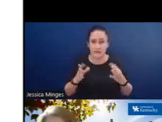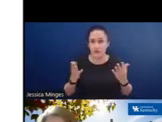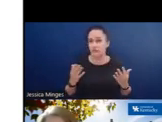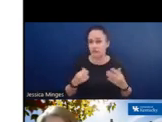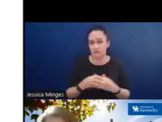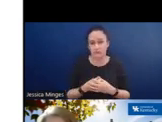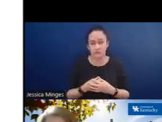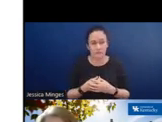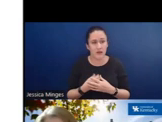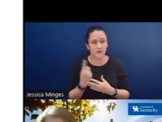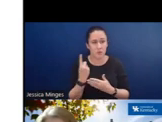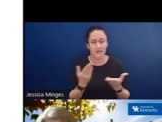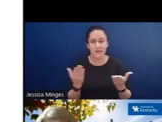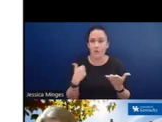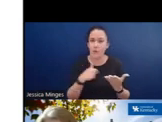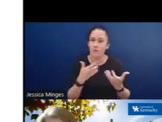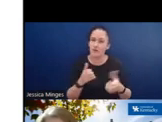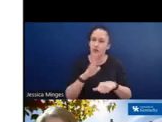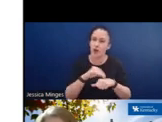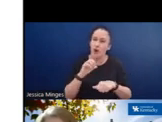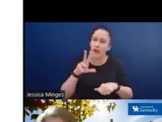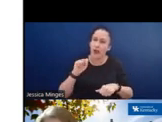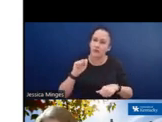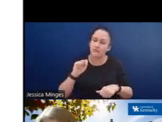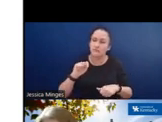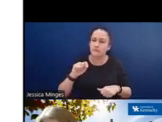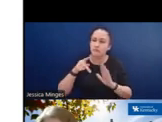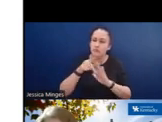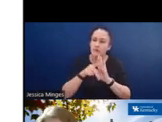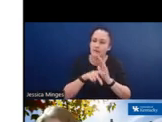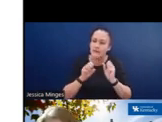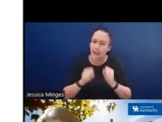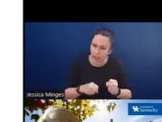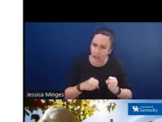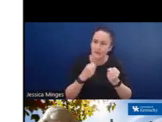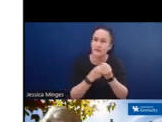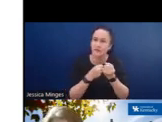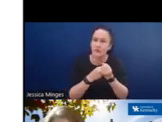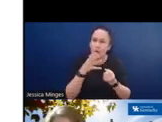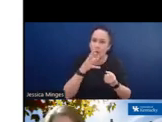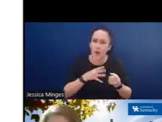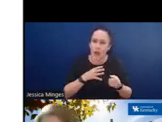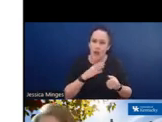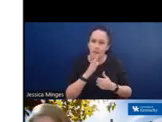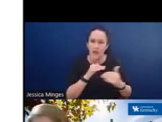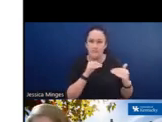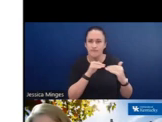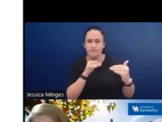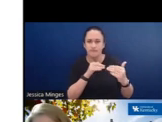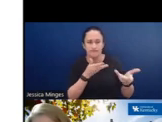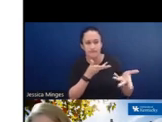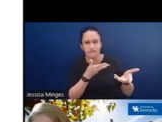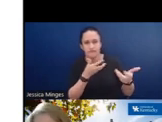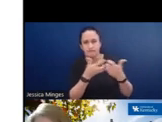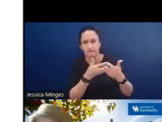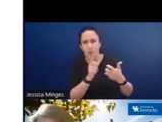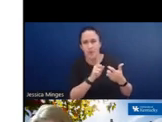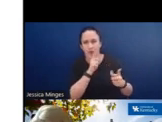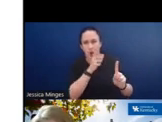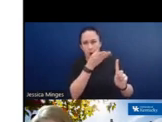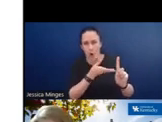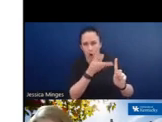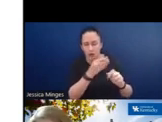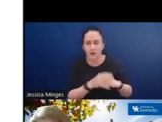one of the things that we want to call out policies that can help support women and meet them where they are. And not there is a lot